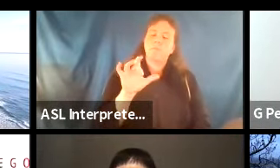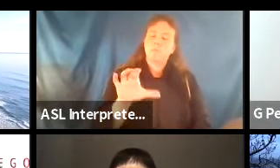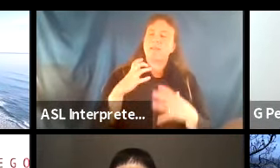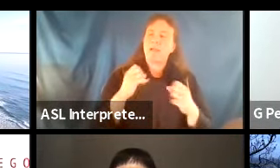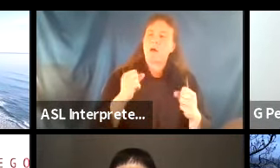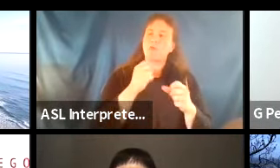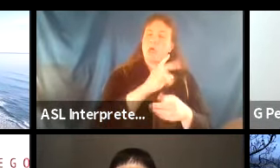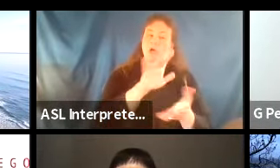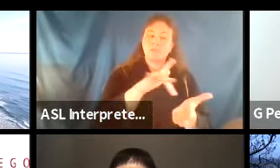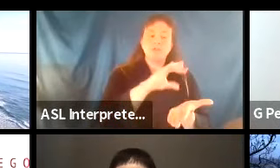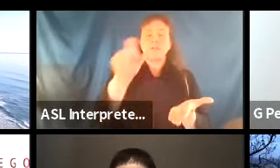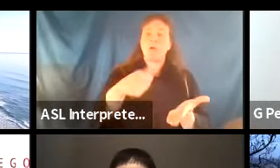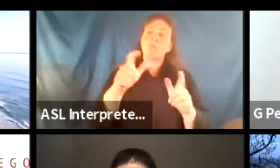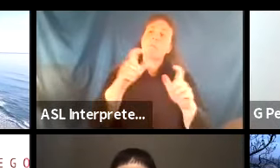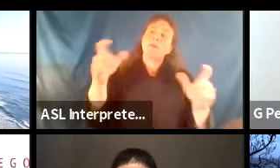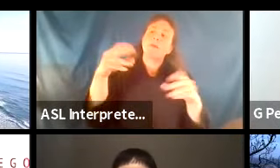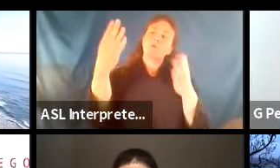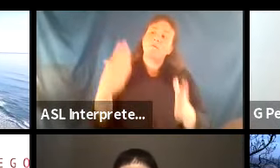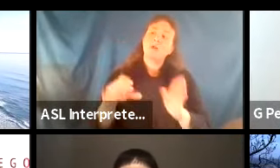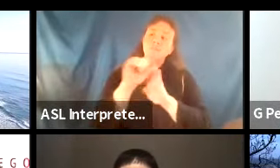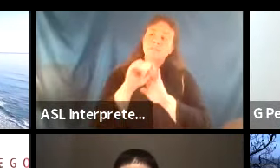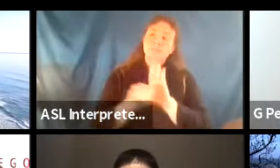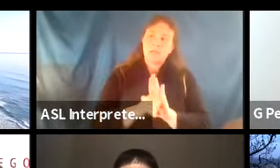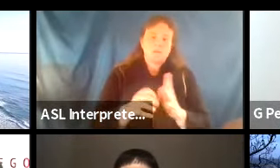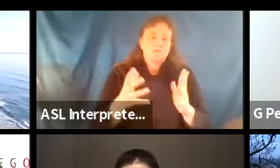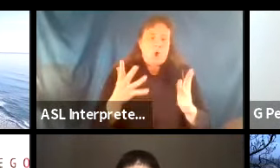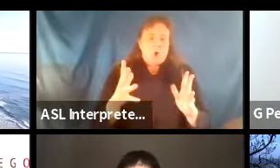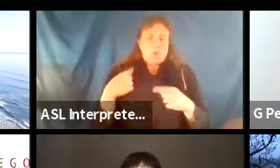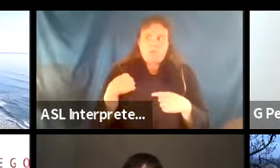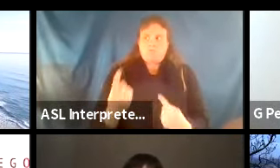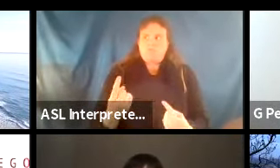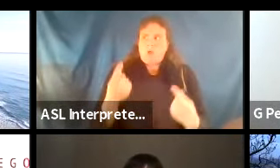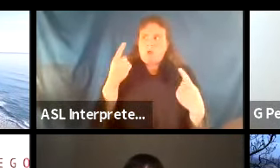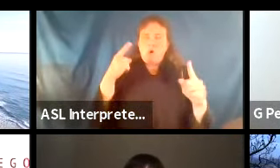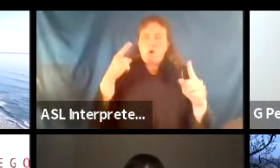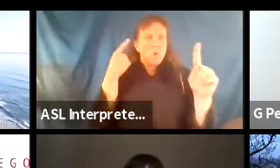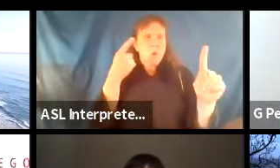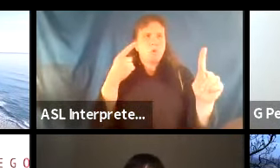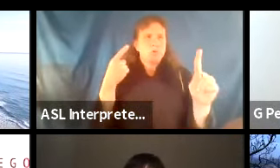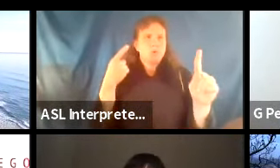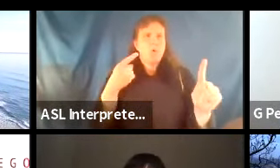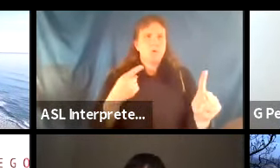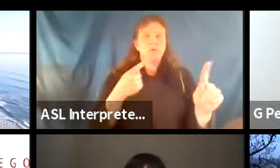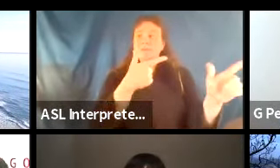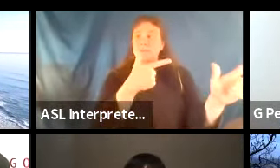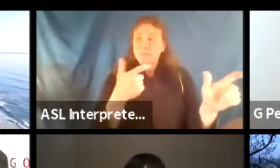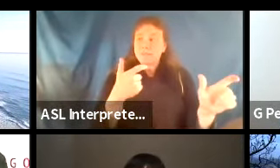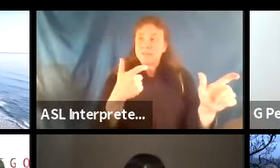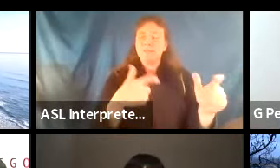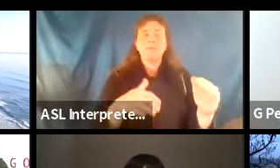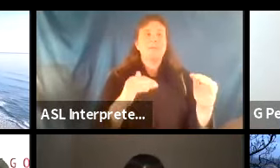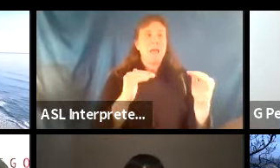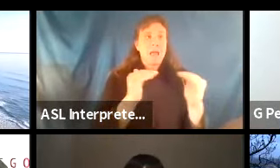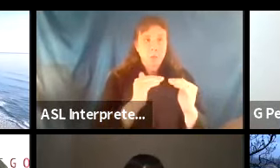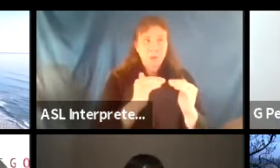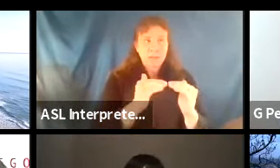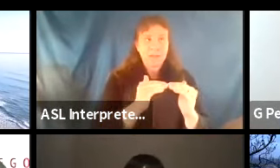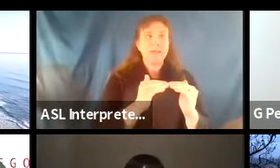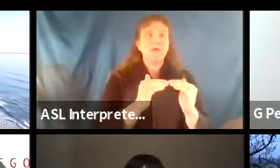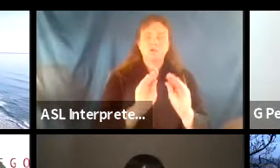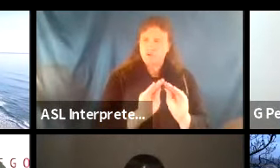in the state are already achieving the goals of speed, equity, and transparency with